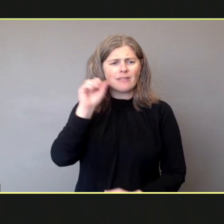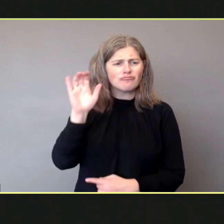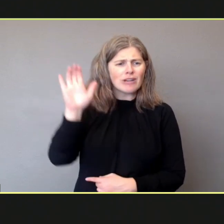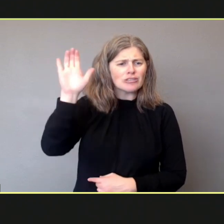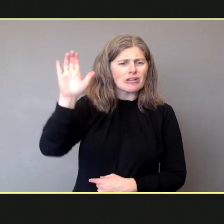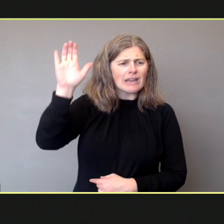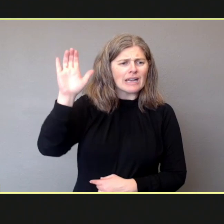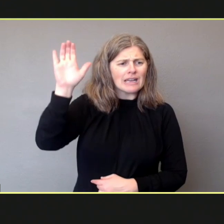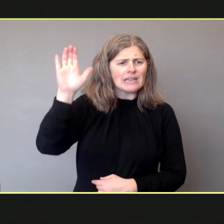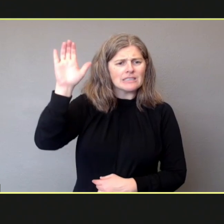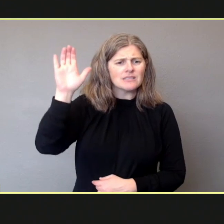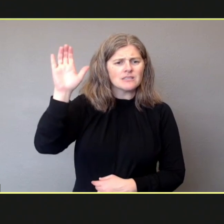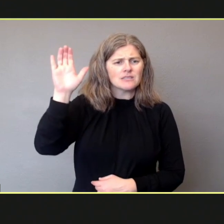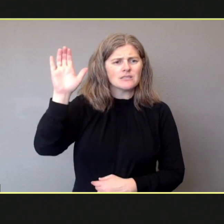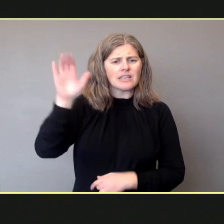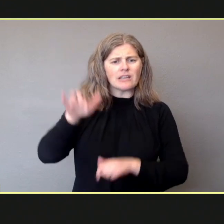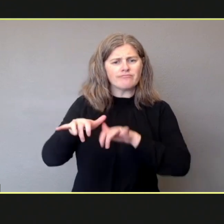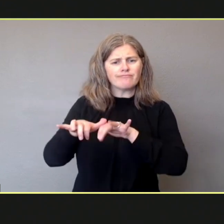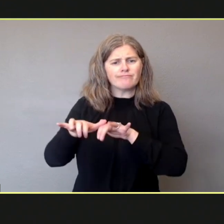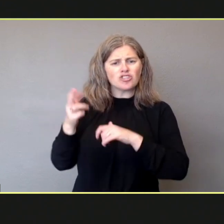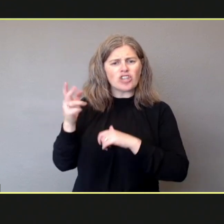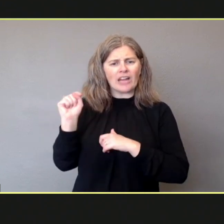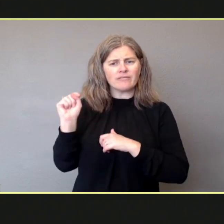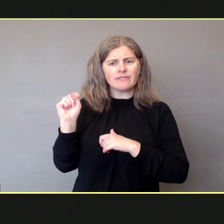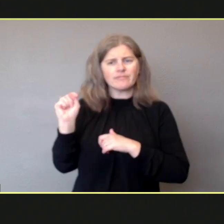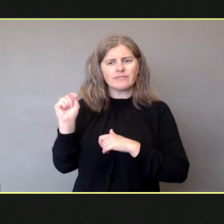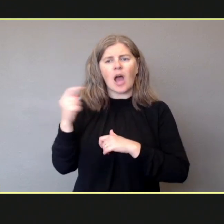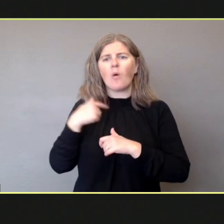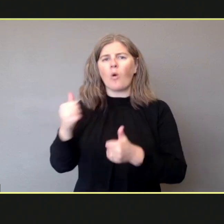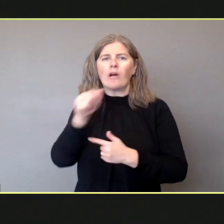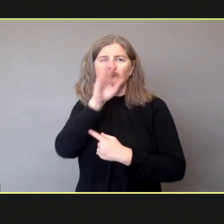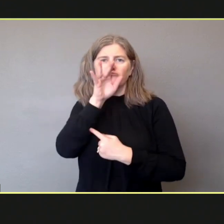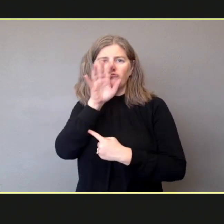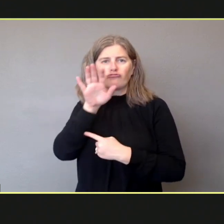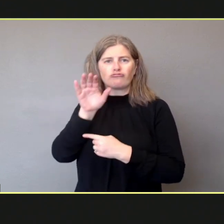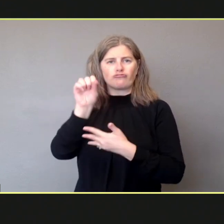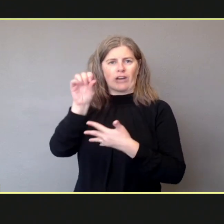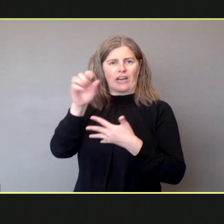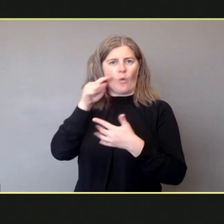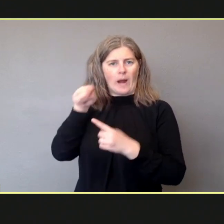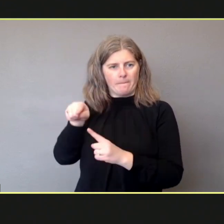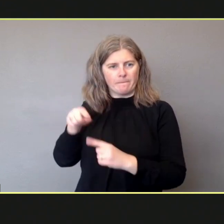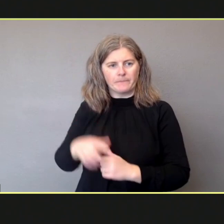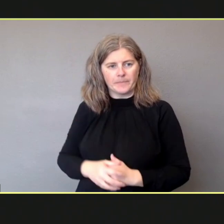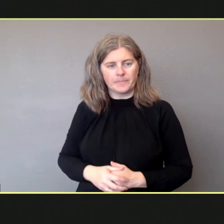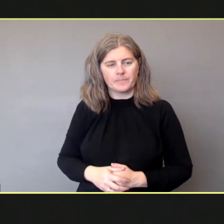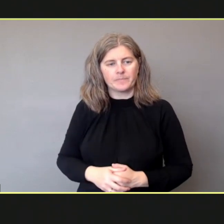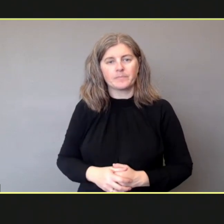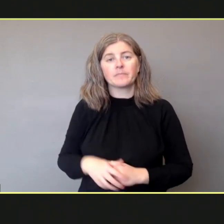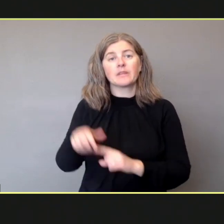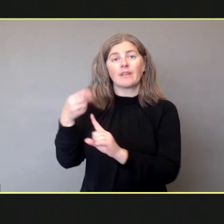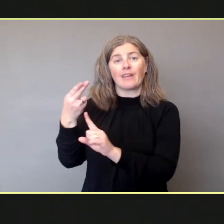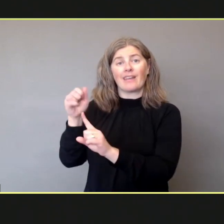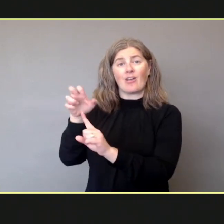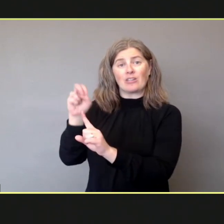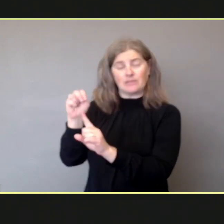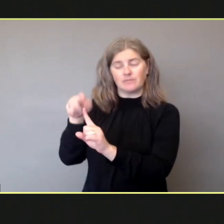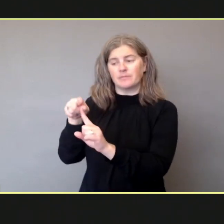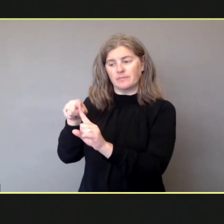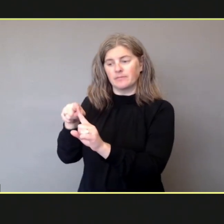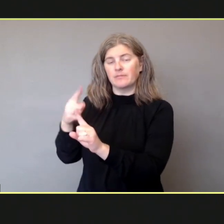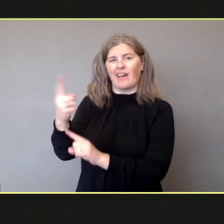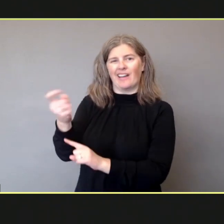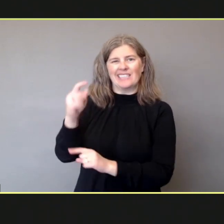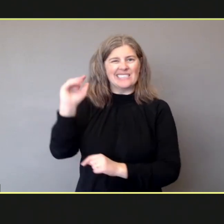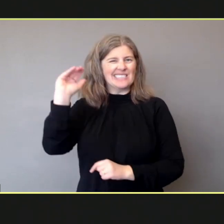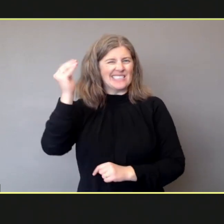hand. He put his question in the chat, so I'll go ahead and read it out loud for him. He's asking, it seems that